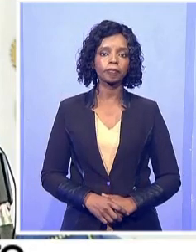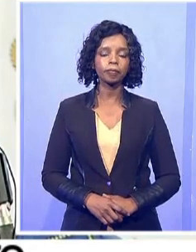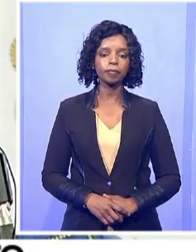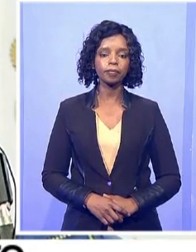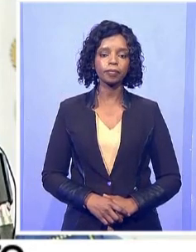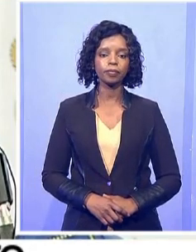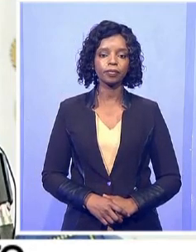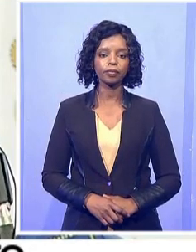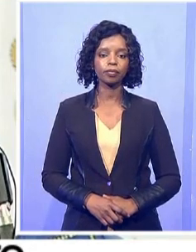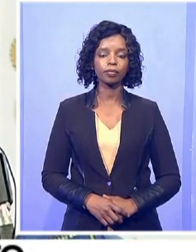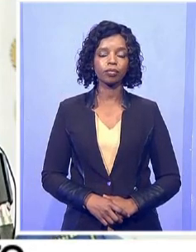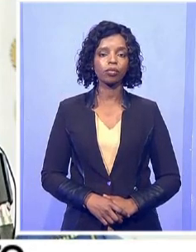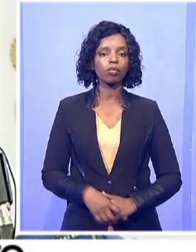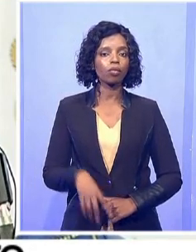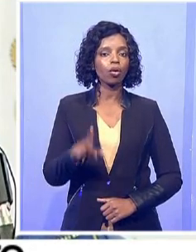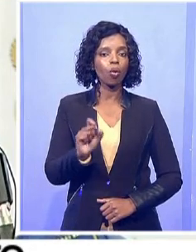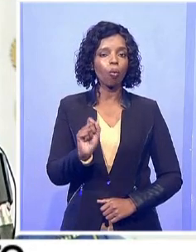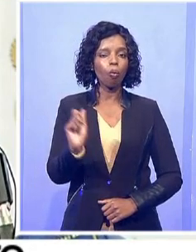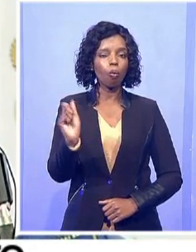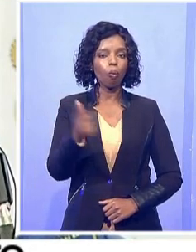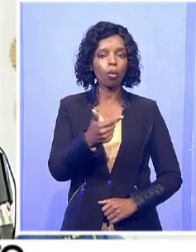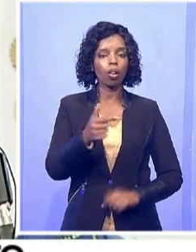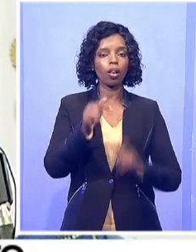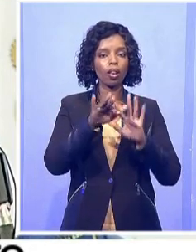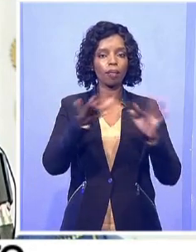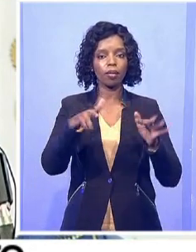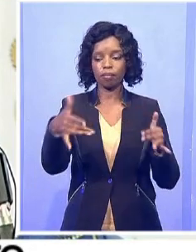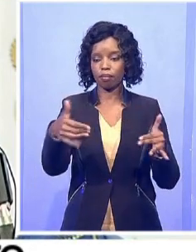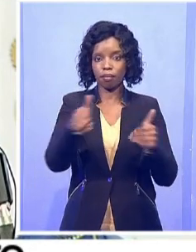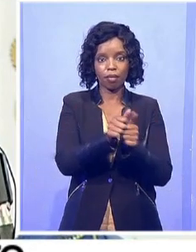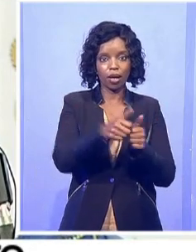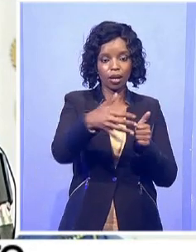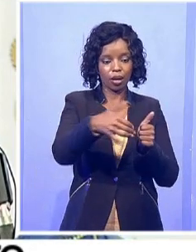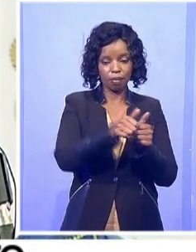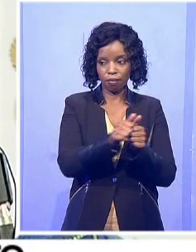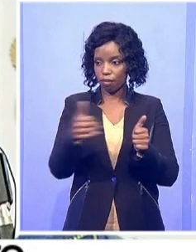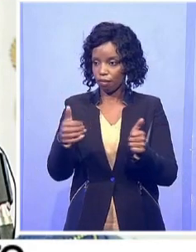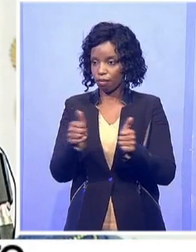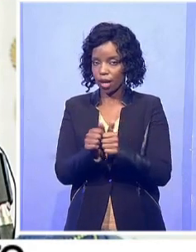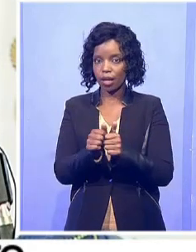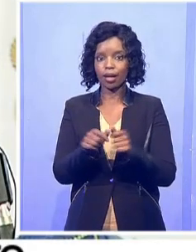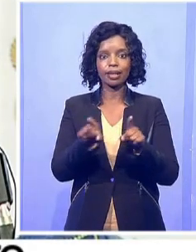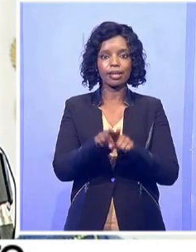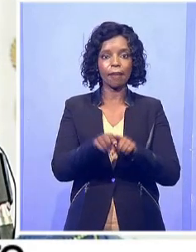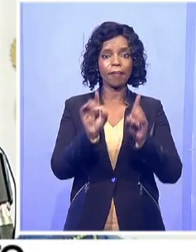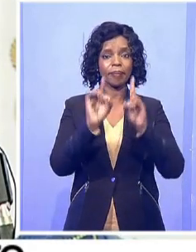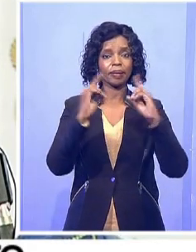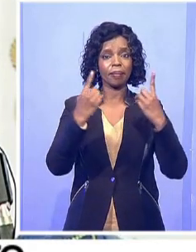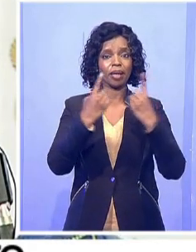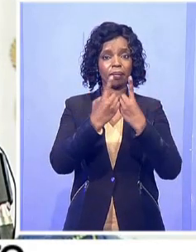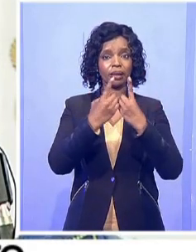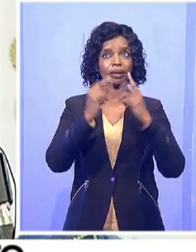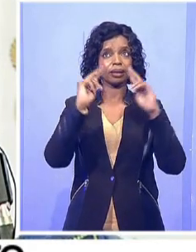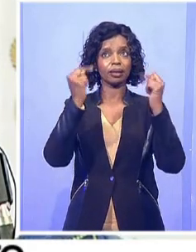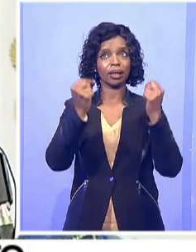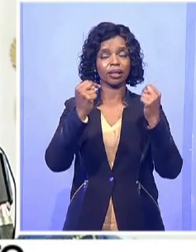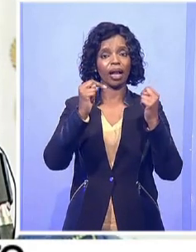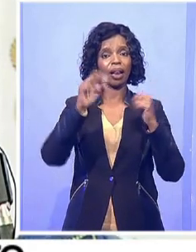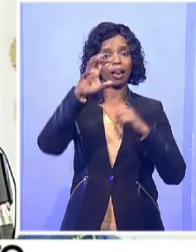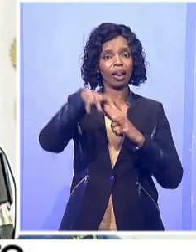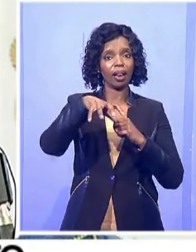with all the stakeholders, with all the spheres of government, to ensure that